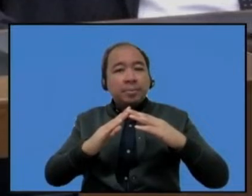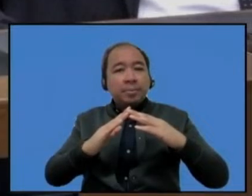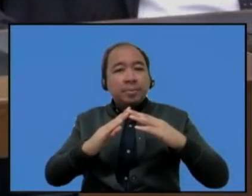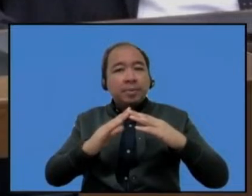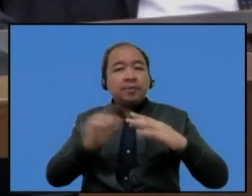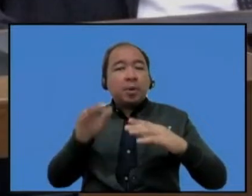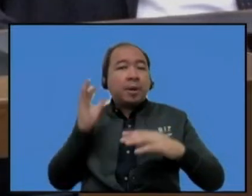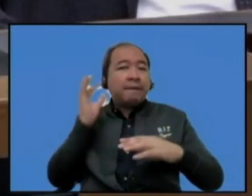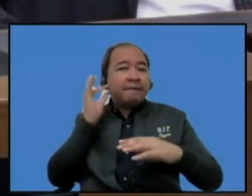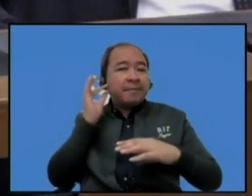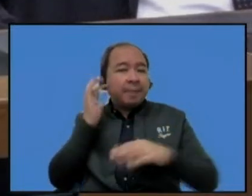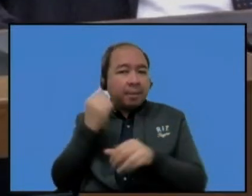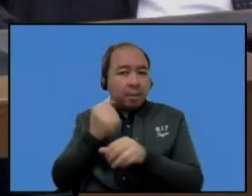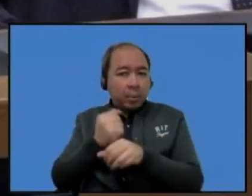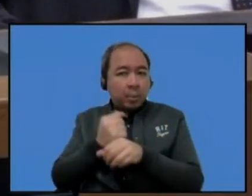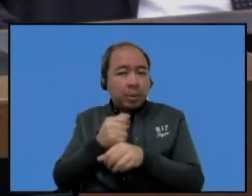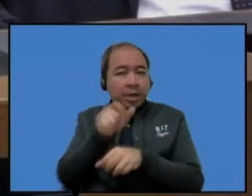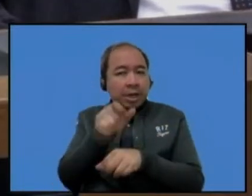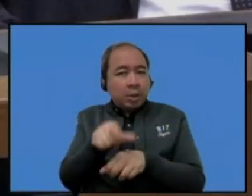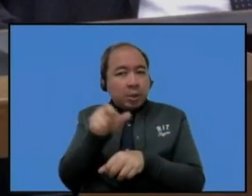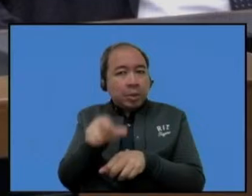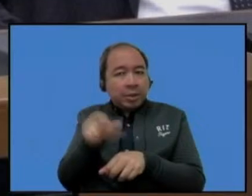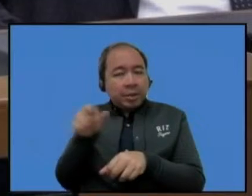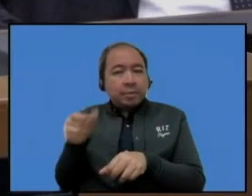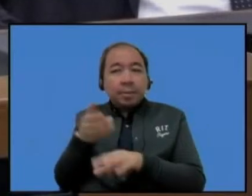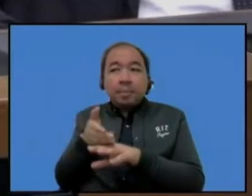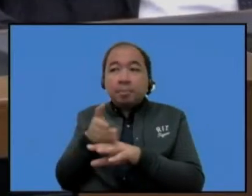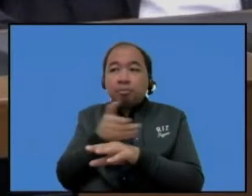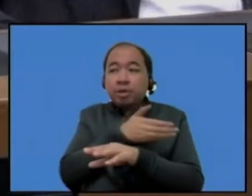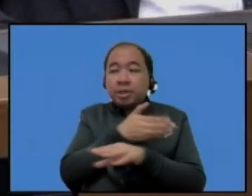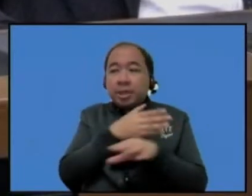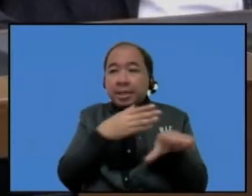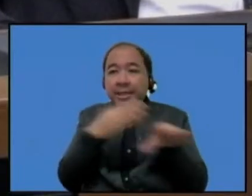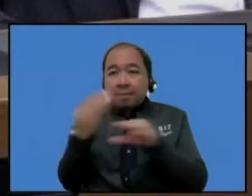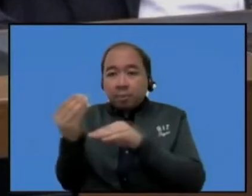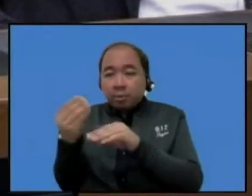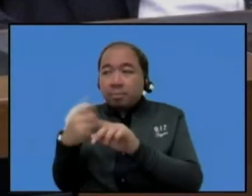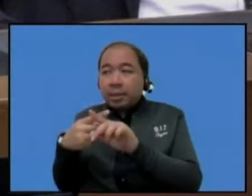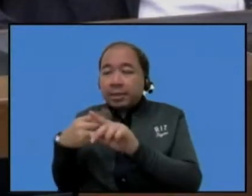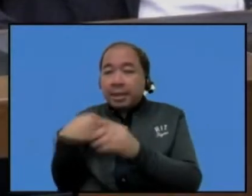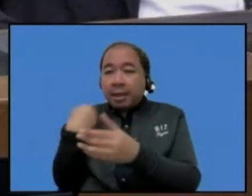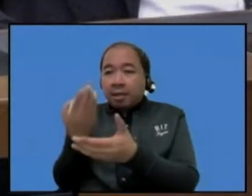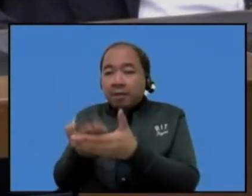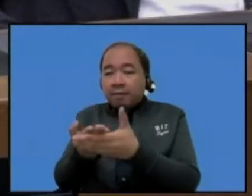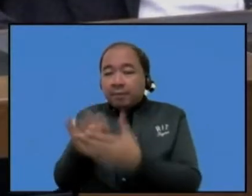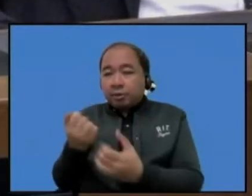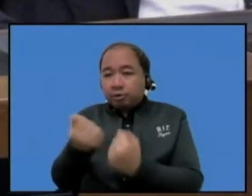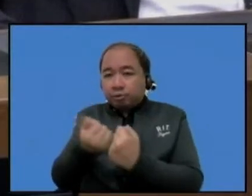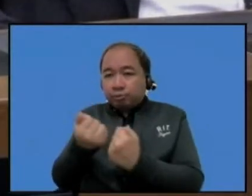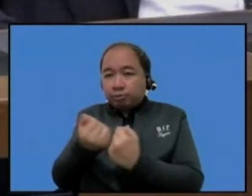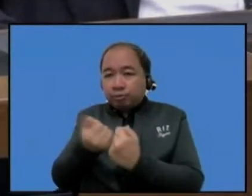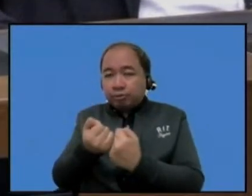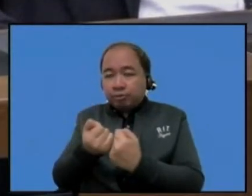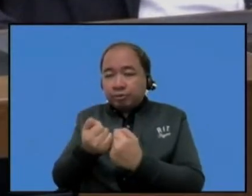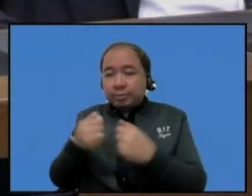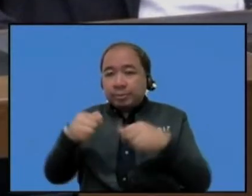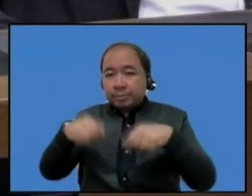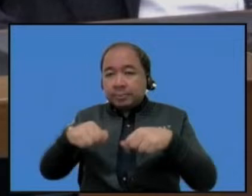female workers, pre-departure and arrival support, legal